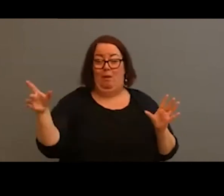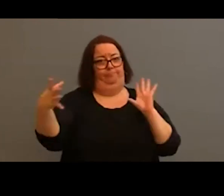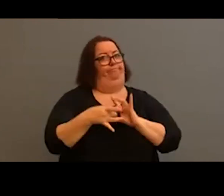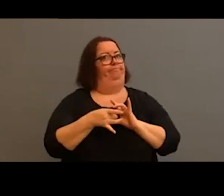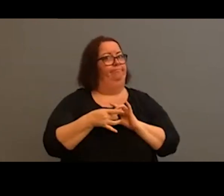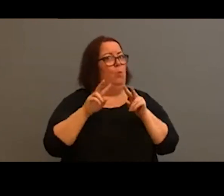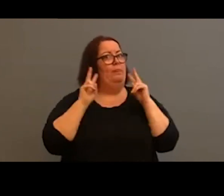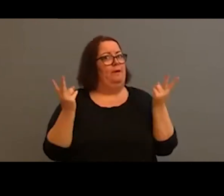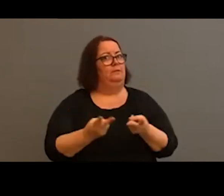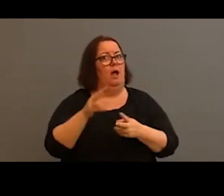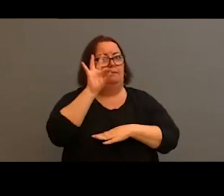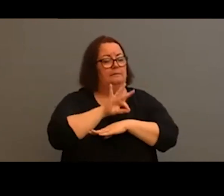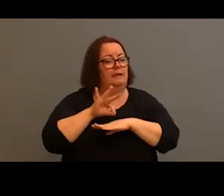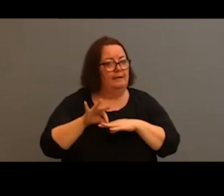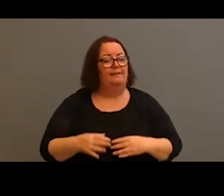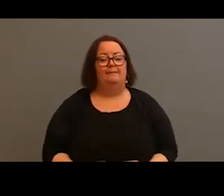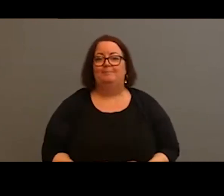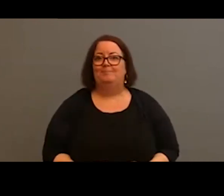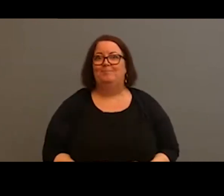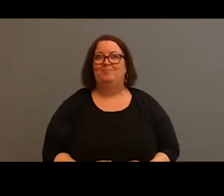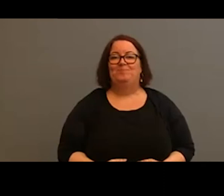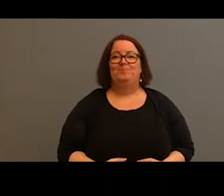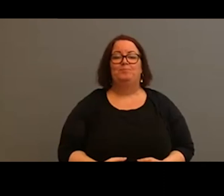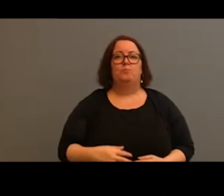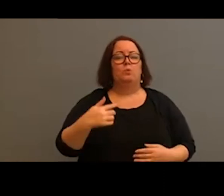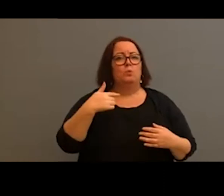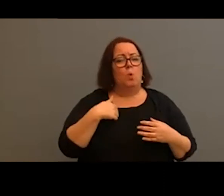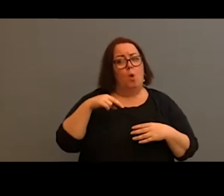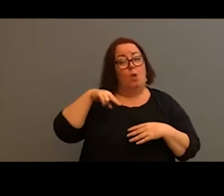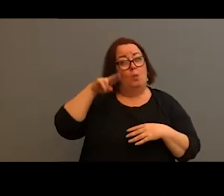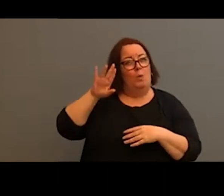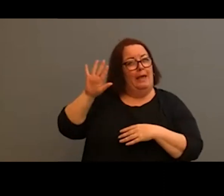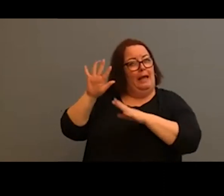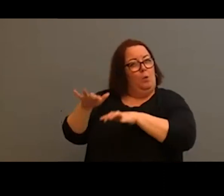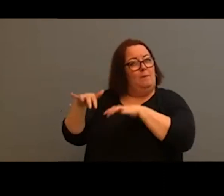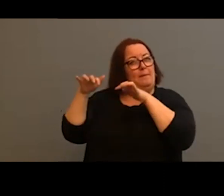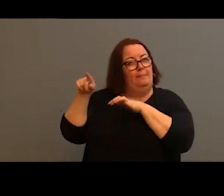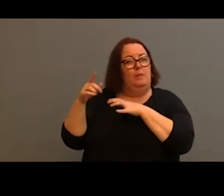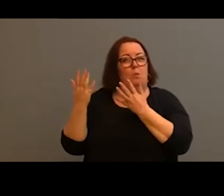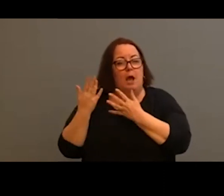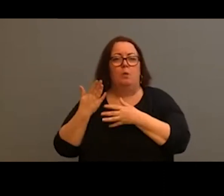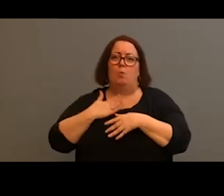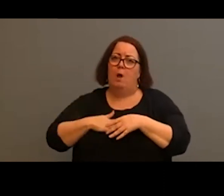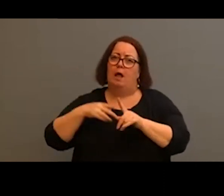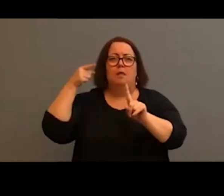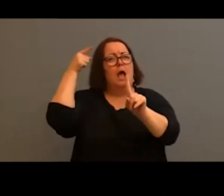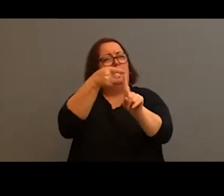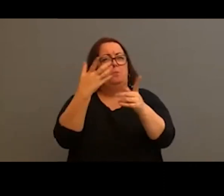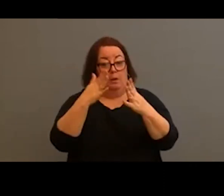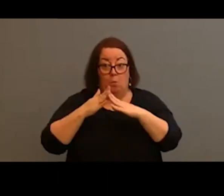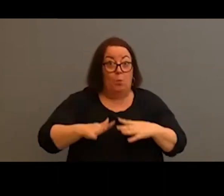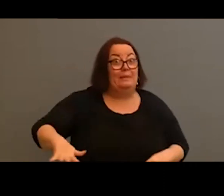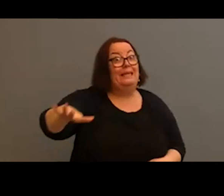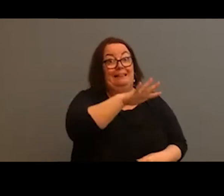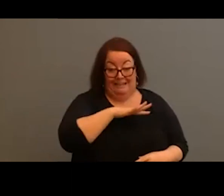other things. The Norwegian government's vision is a society in which everyone can participate. And an important means